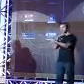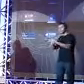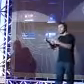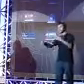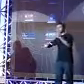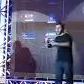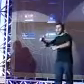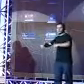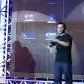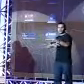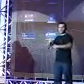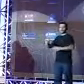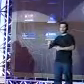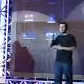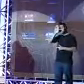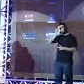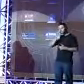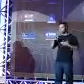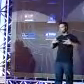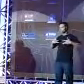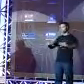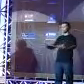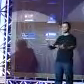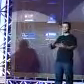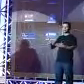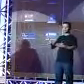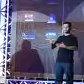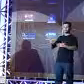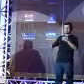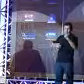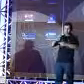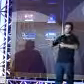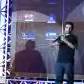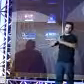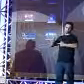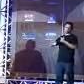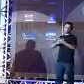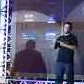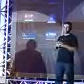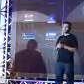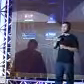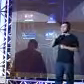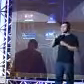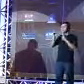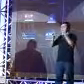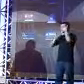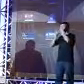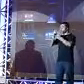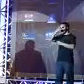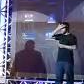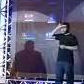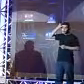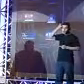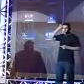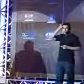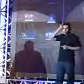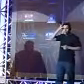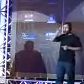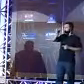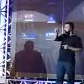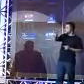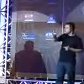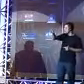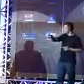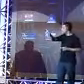Hence, to treat human beings as wealth that can be augmented by